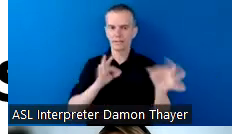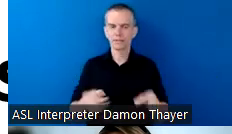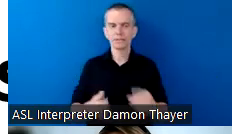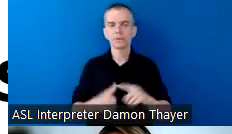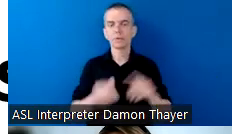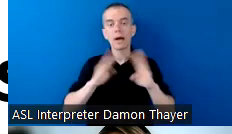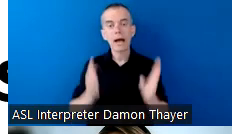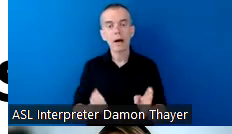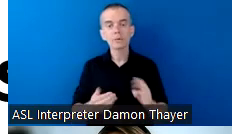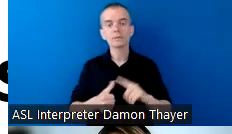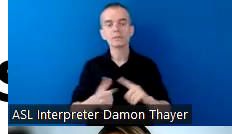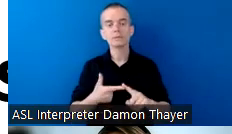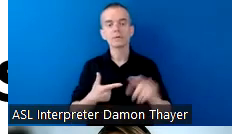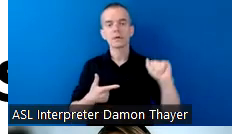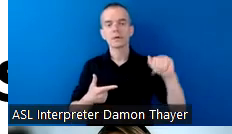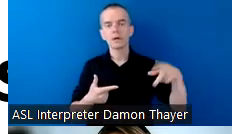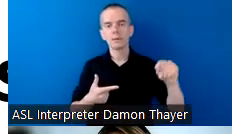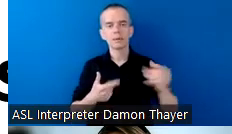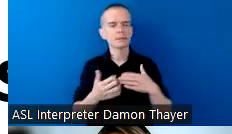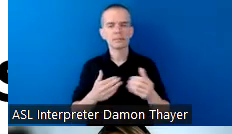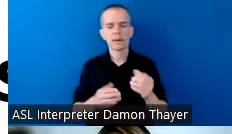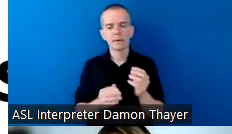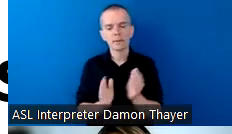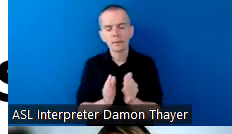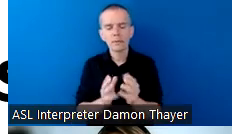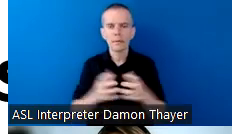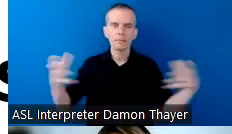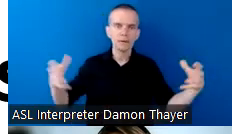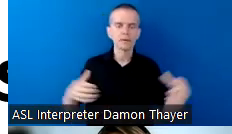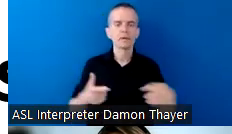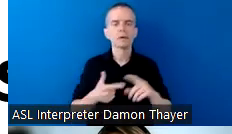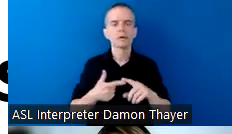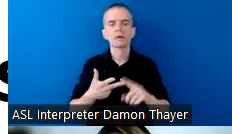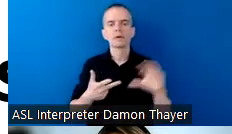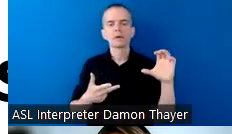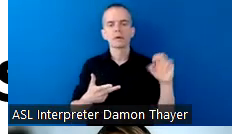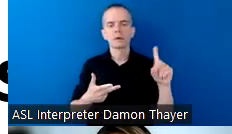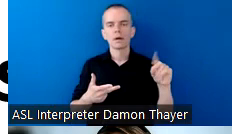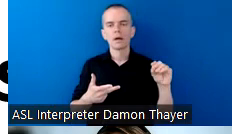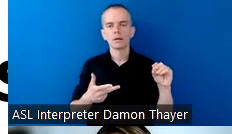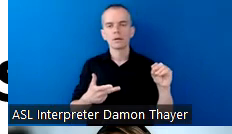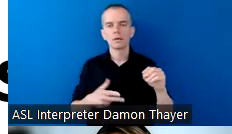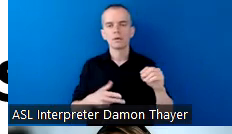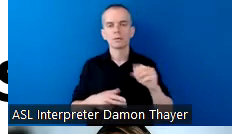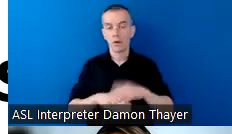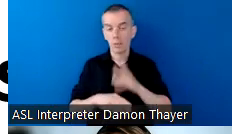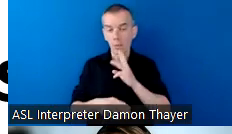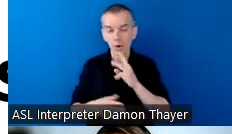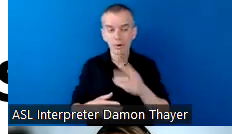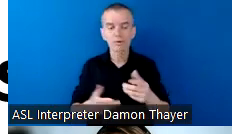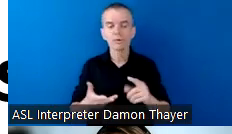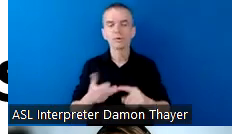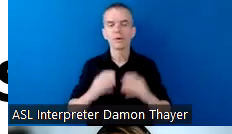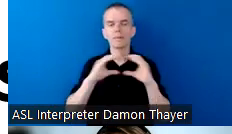houses, apartments, regardless of the number of units, condos and floating homes, mobile homes, and those are mobile homes like the kind that